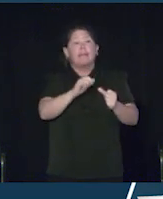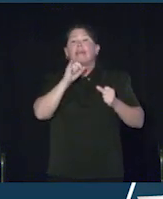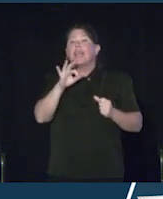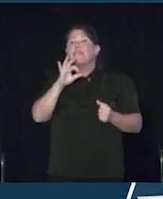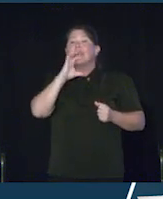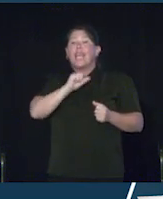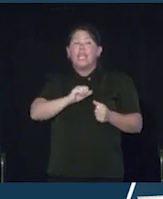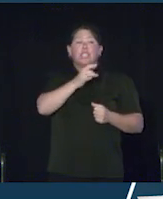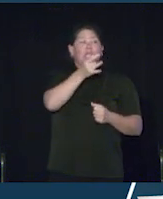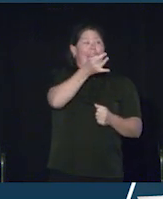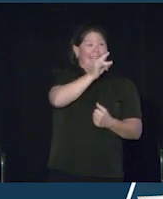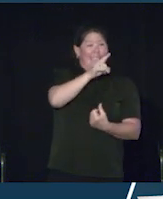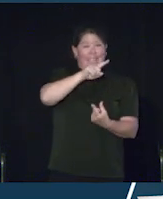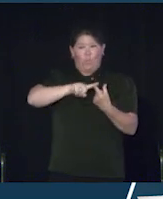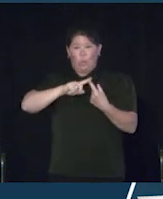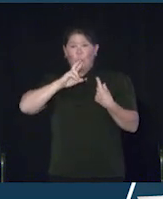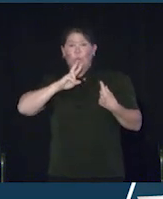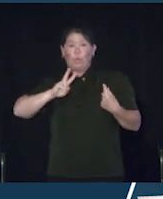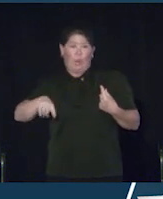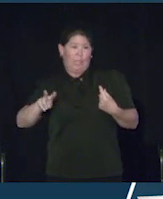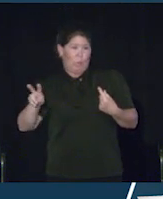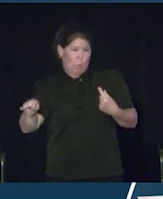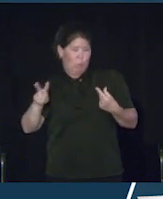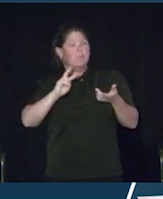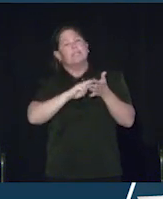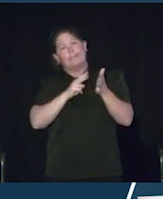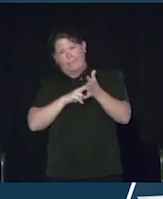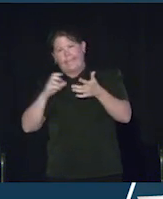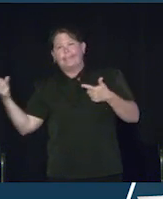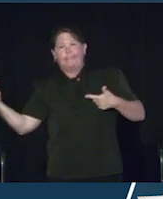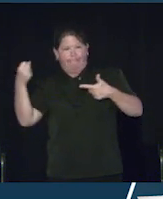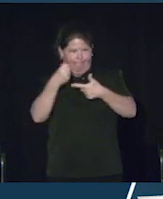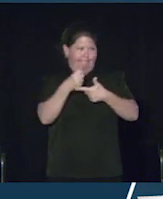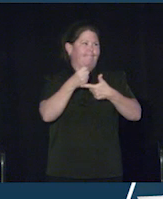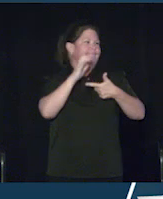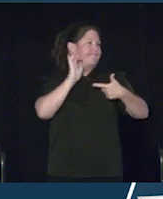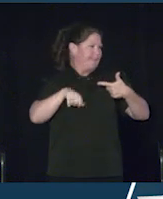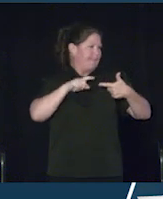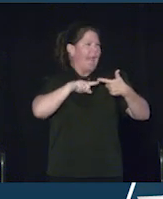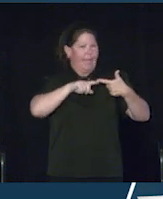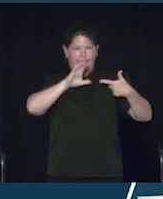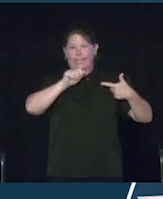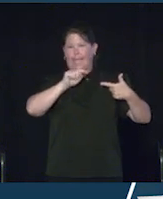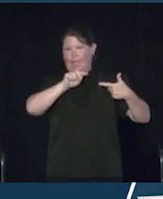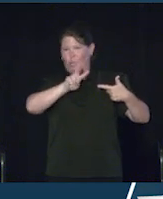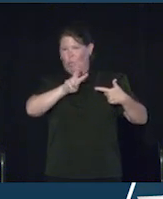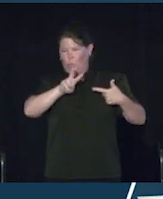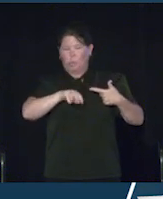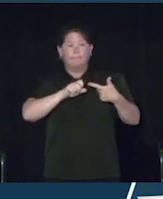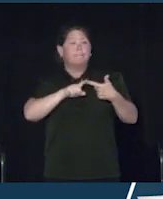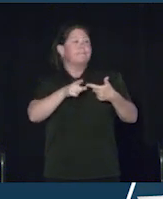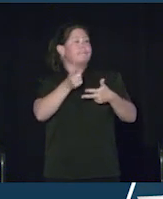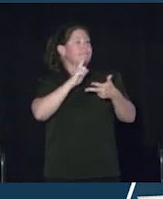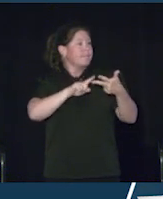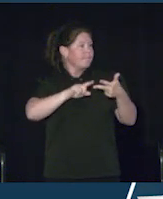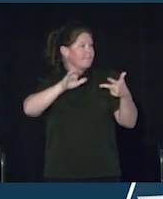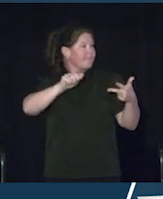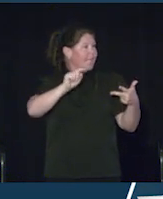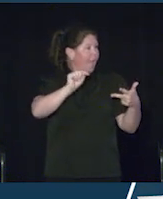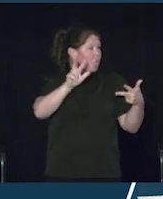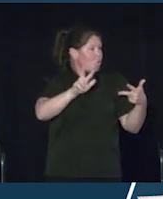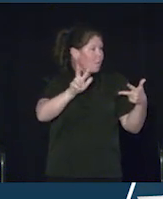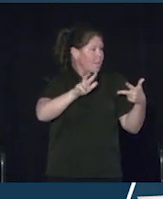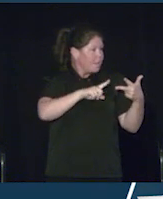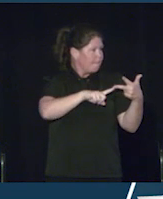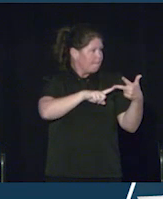from the agency, they can also receive home and community-based services waiver. And then category 3 are those